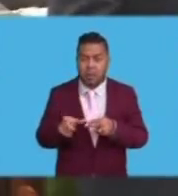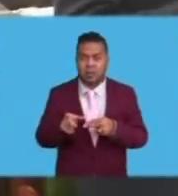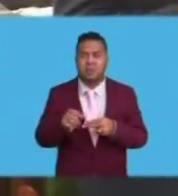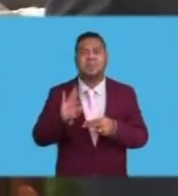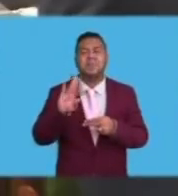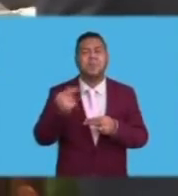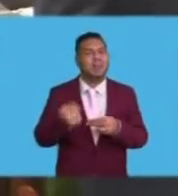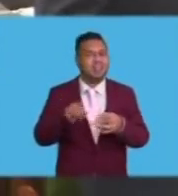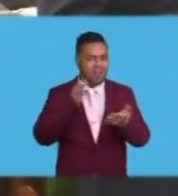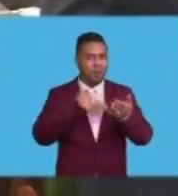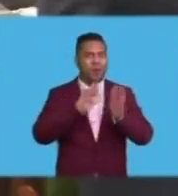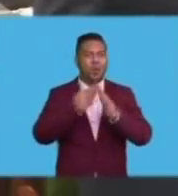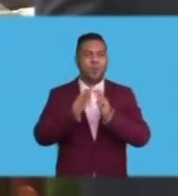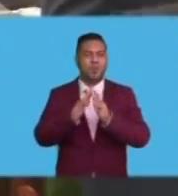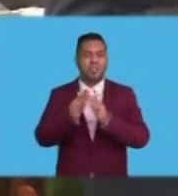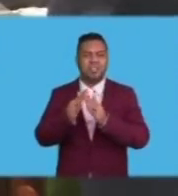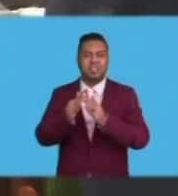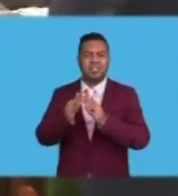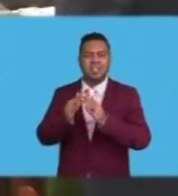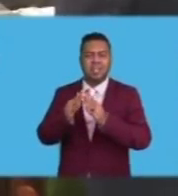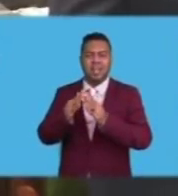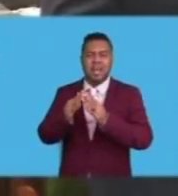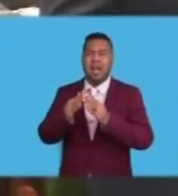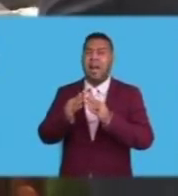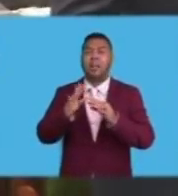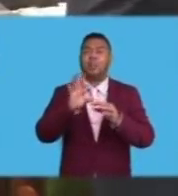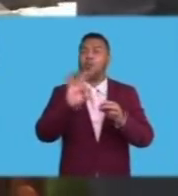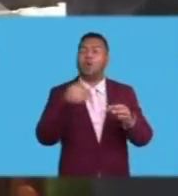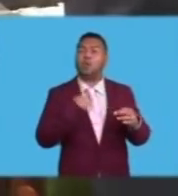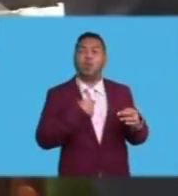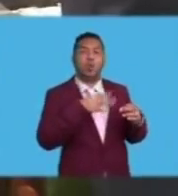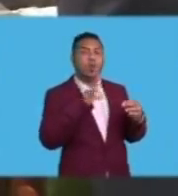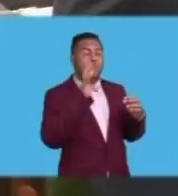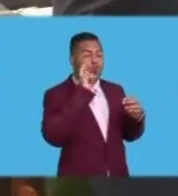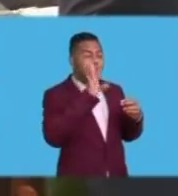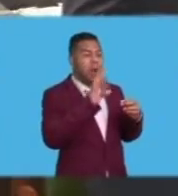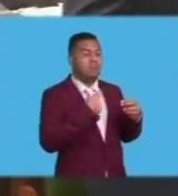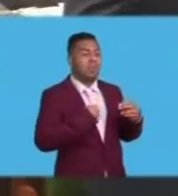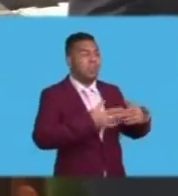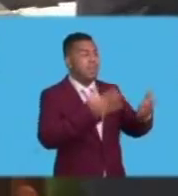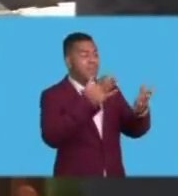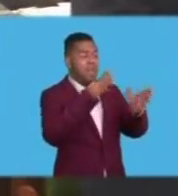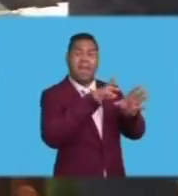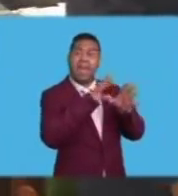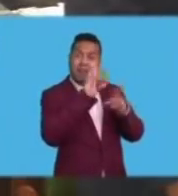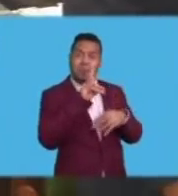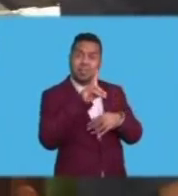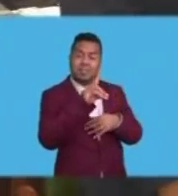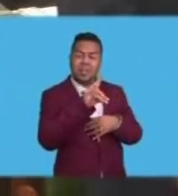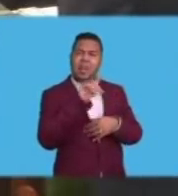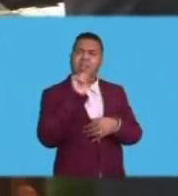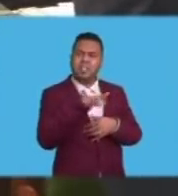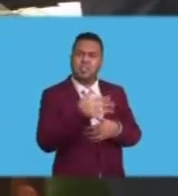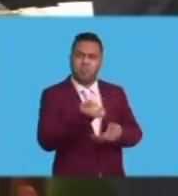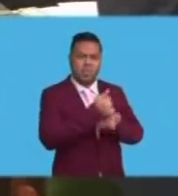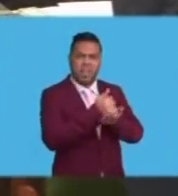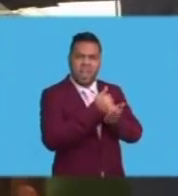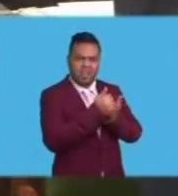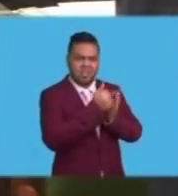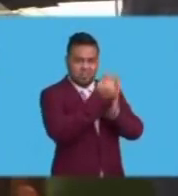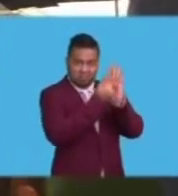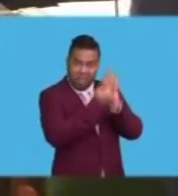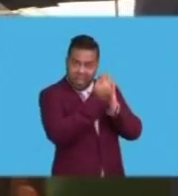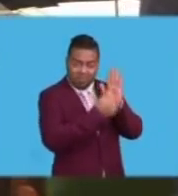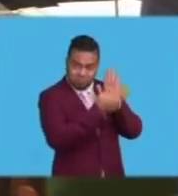when our communities do not look after the animals, this is when the acts that I've stated come into